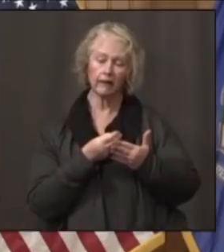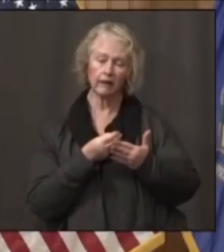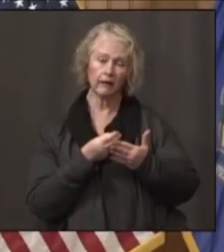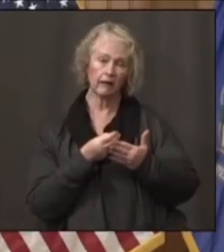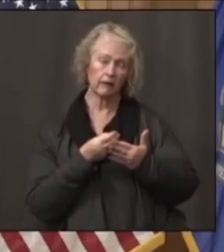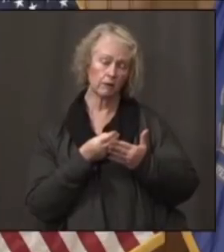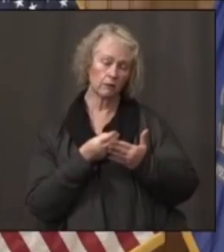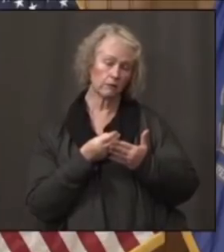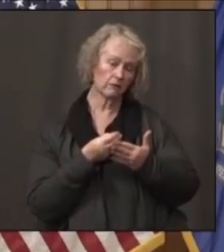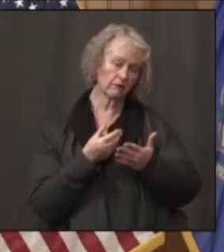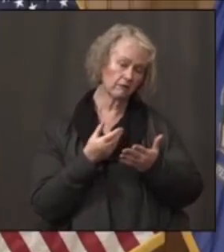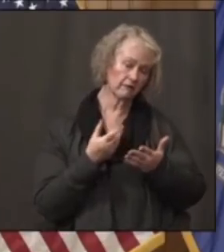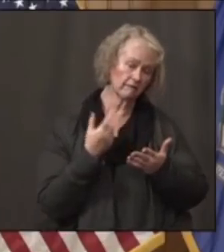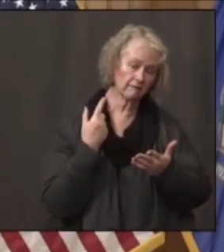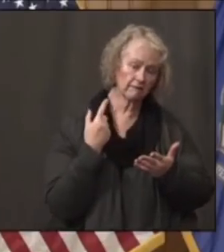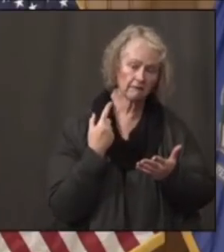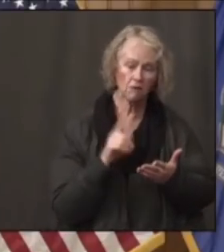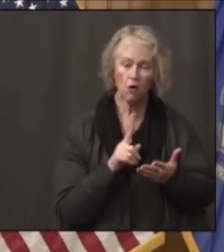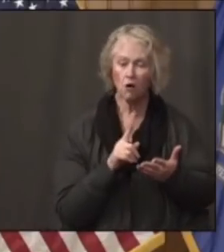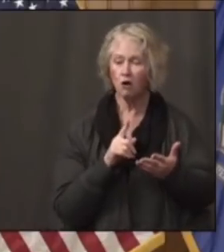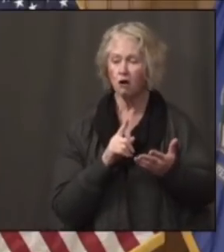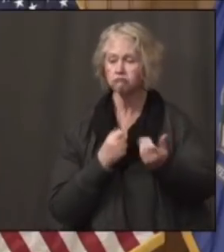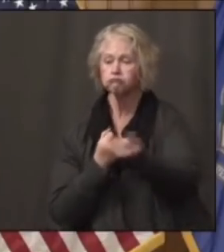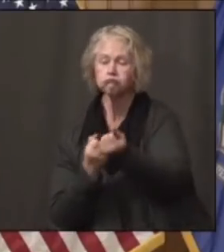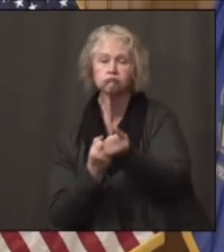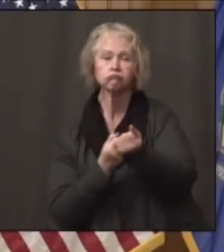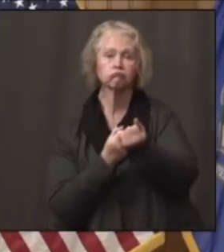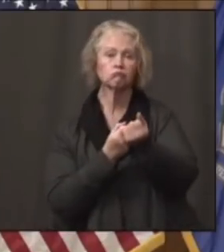direct aid to the restaurant and bar